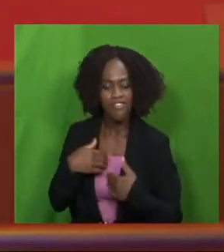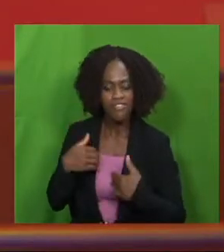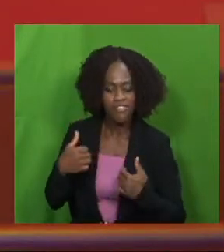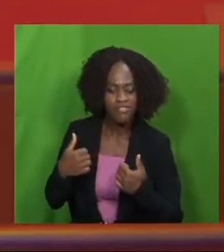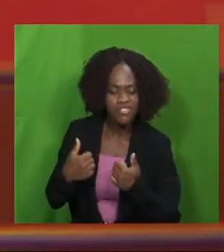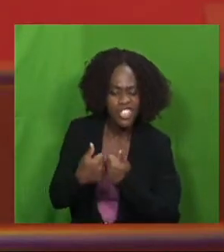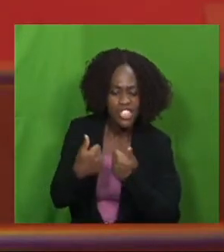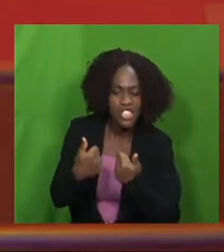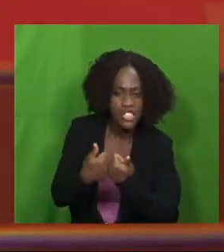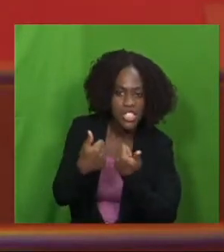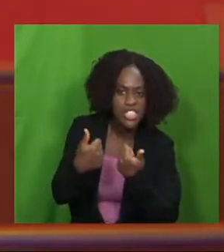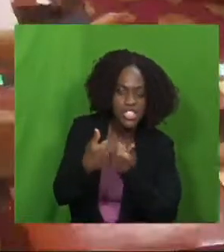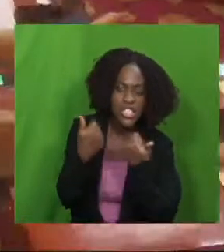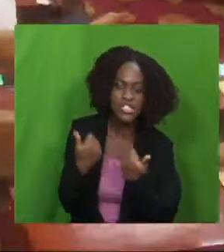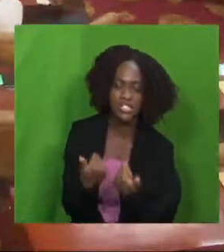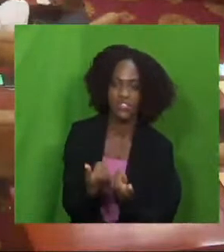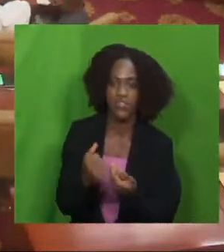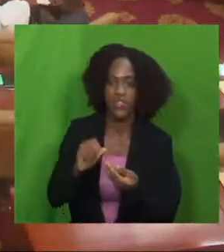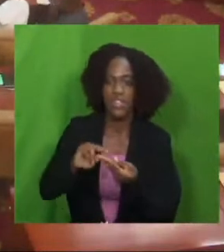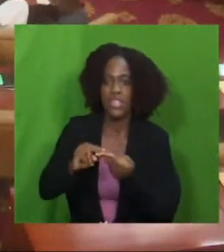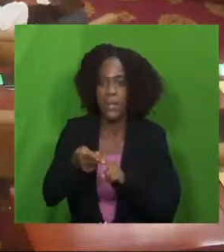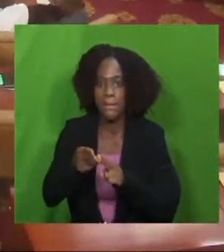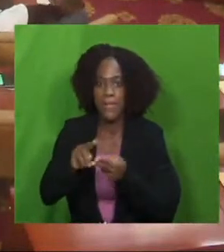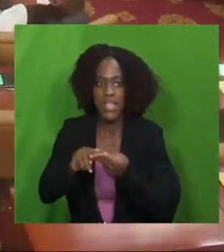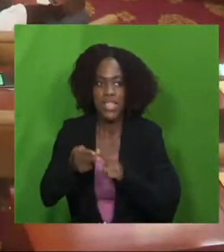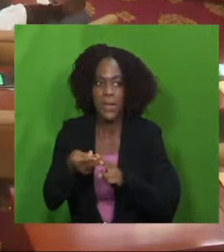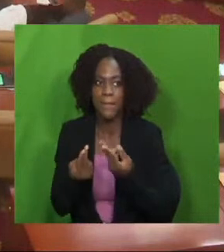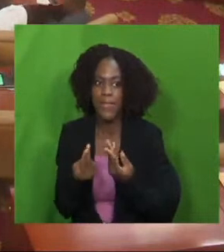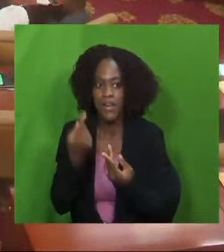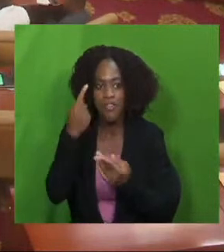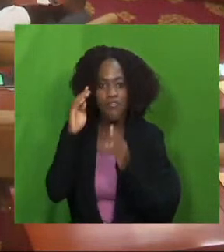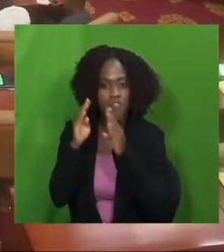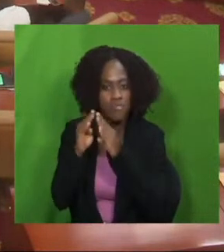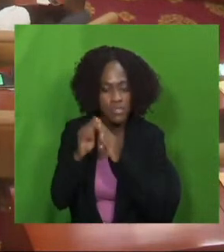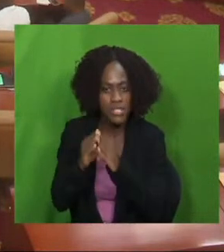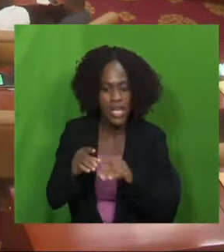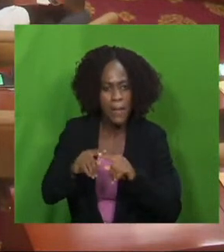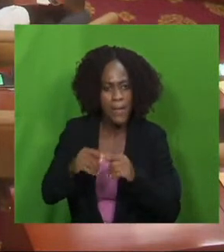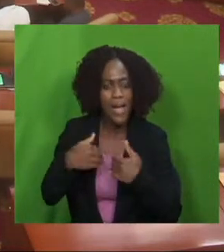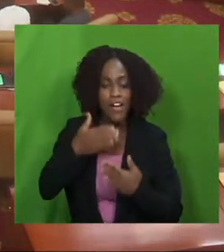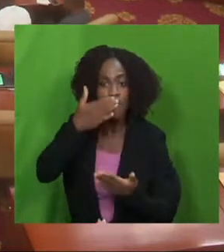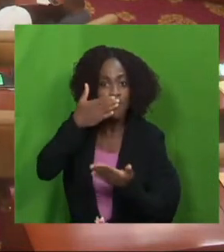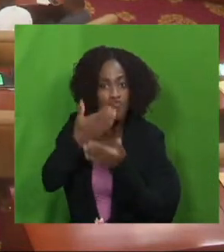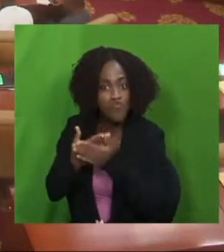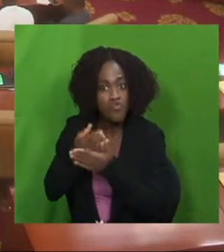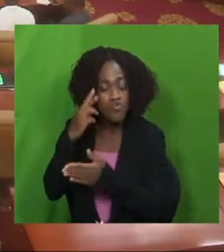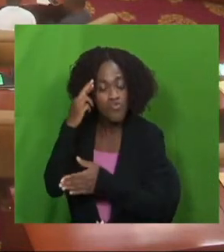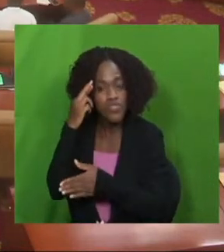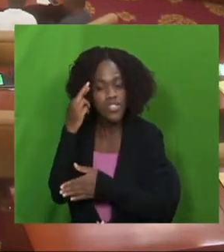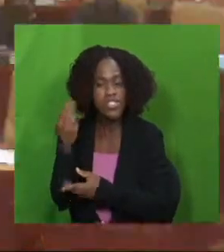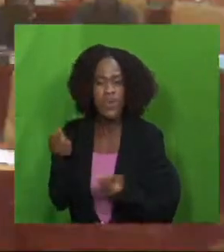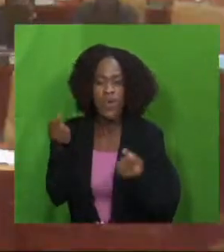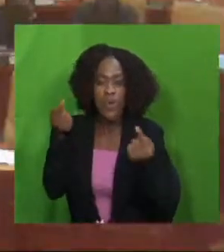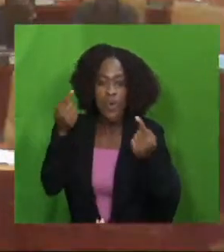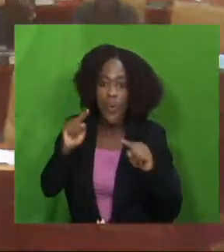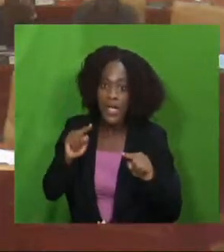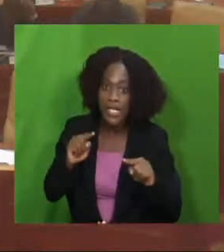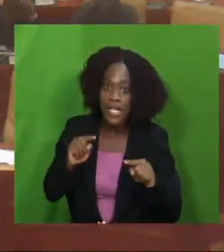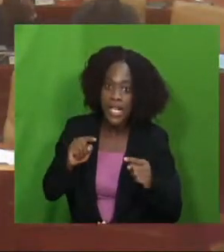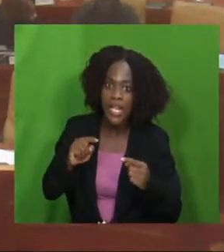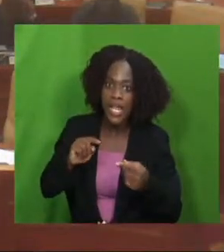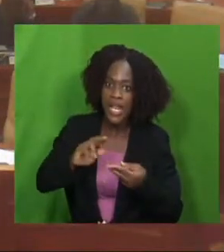the issue of quorum. But there's good reason why, when the issue of quorum is